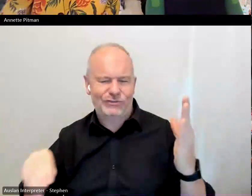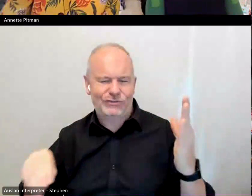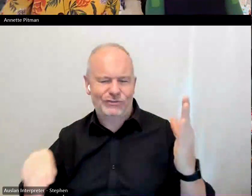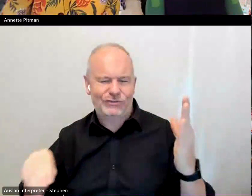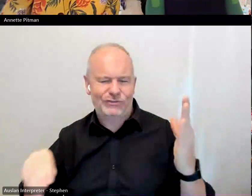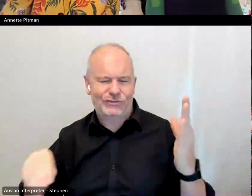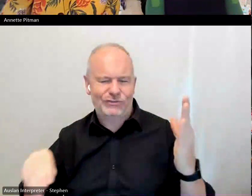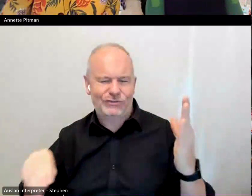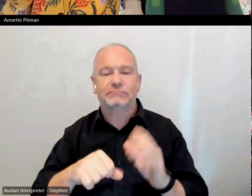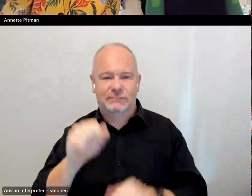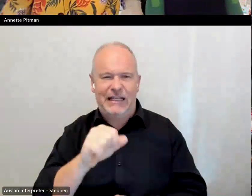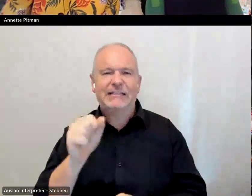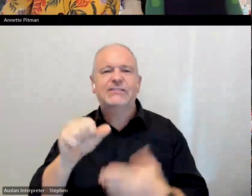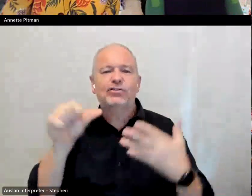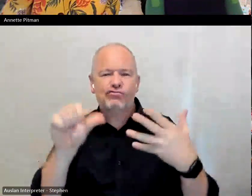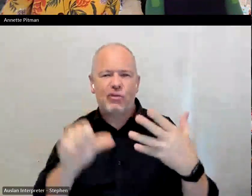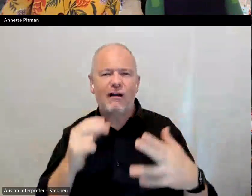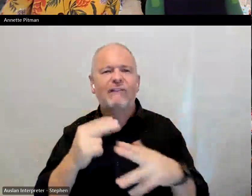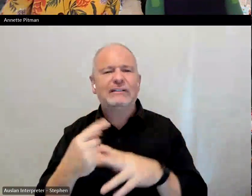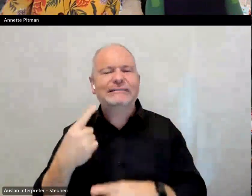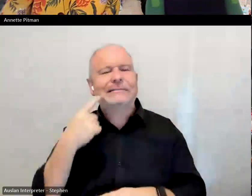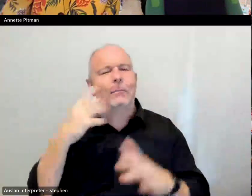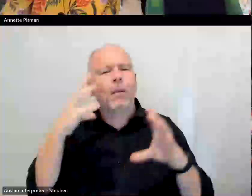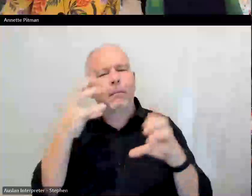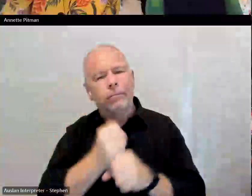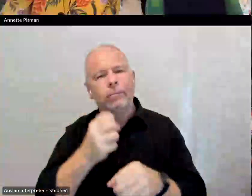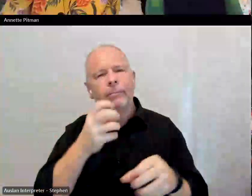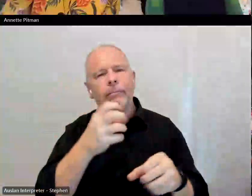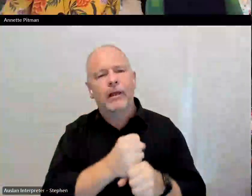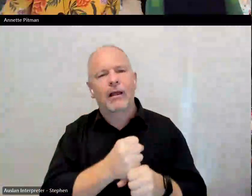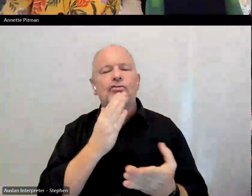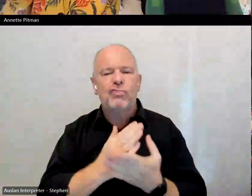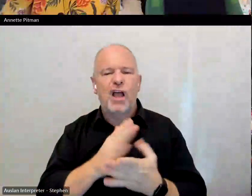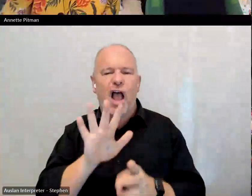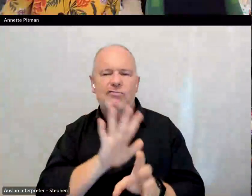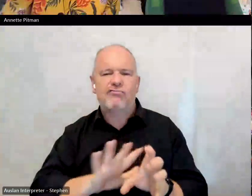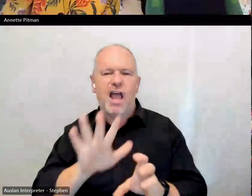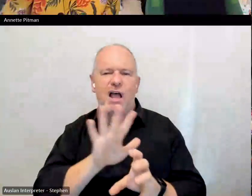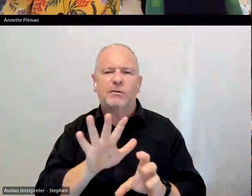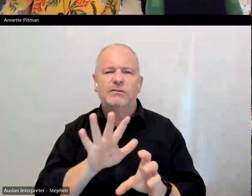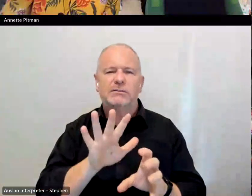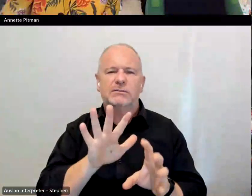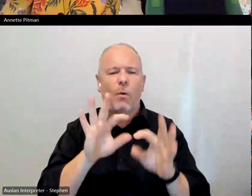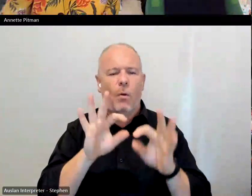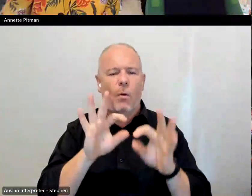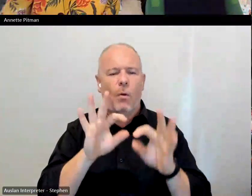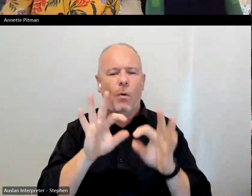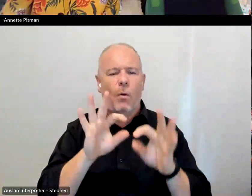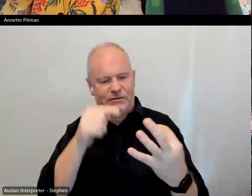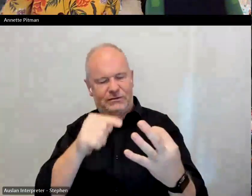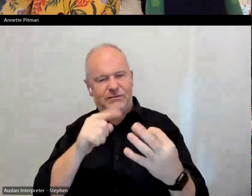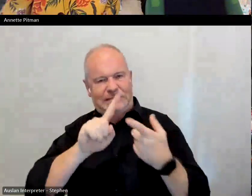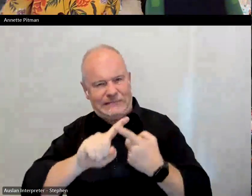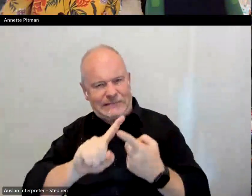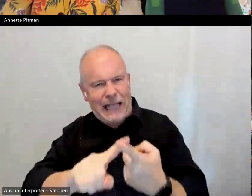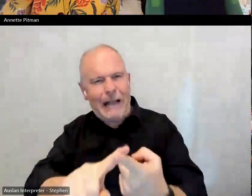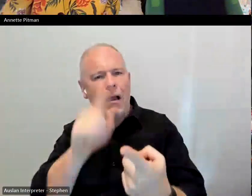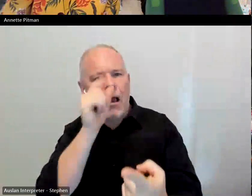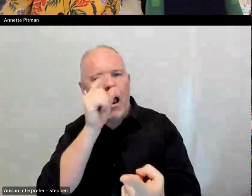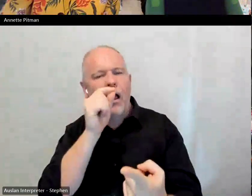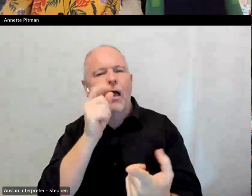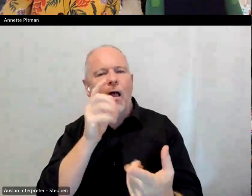the criteria have been simplified, and it is around organisational sustainability, it's